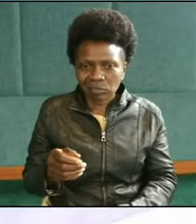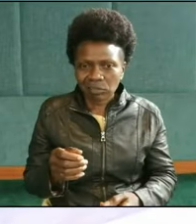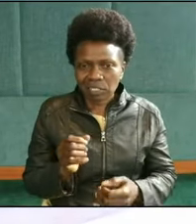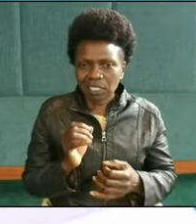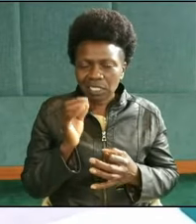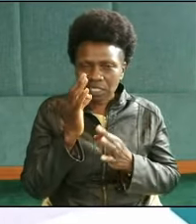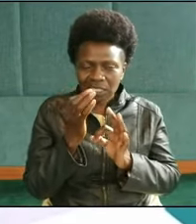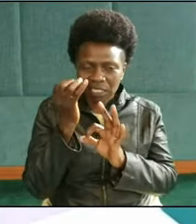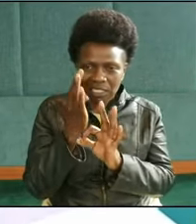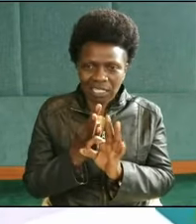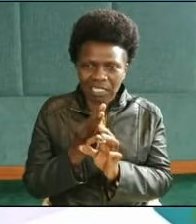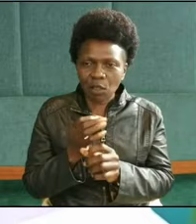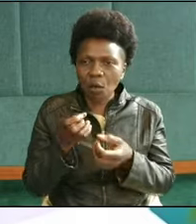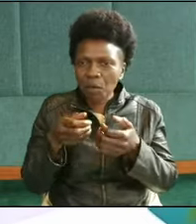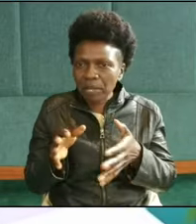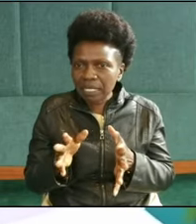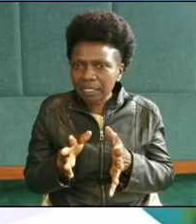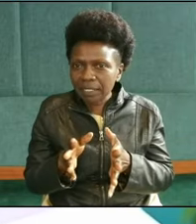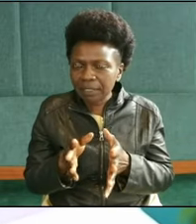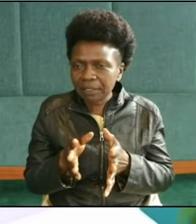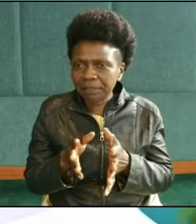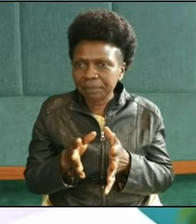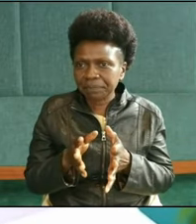open by chance.